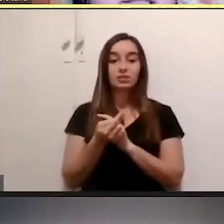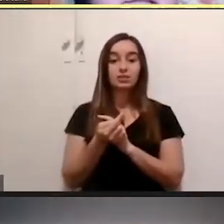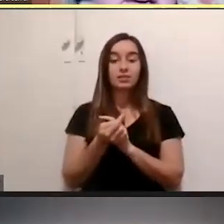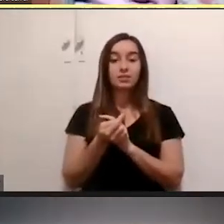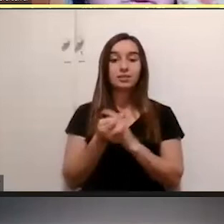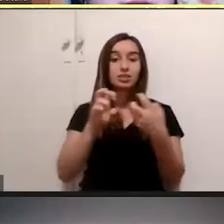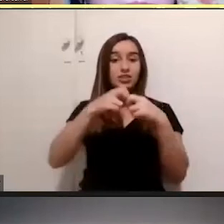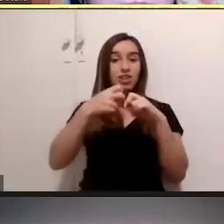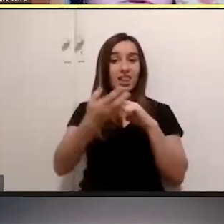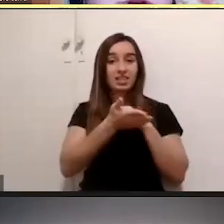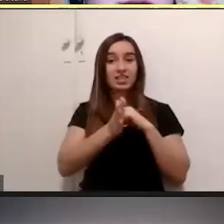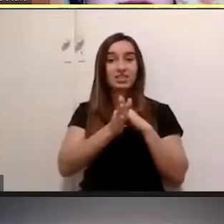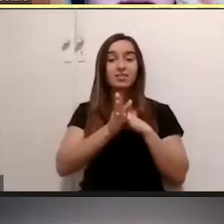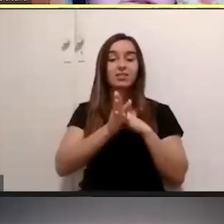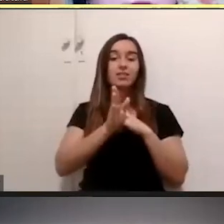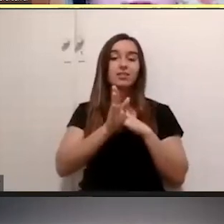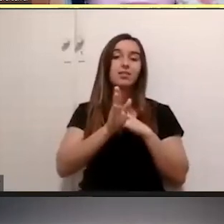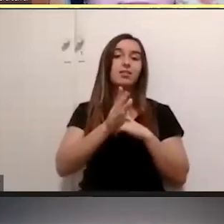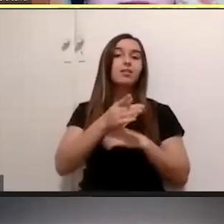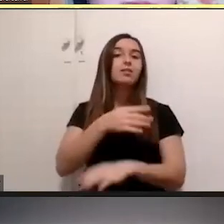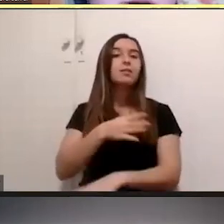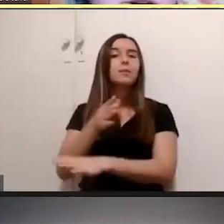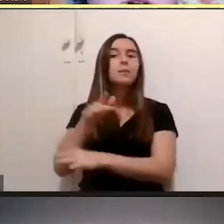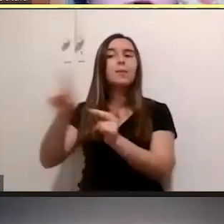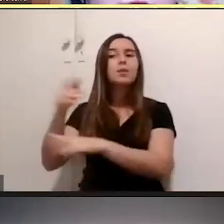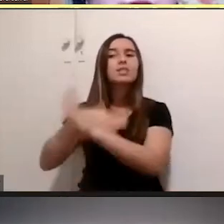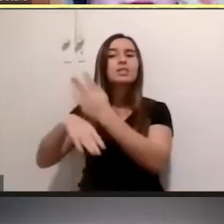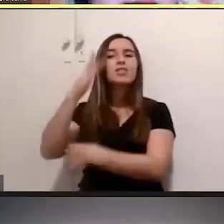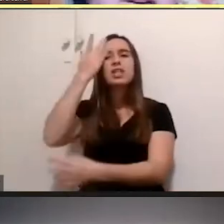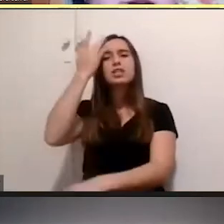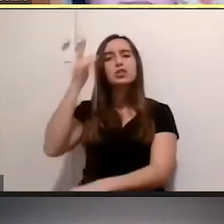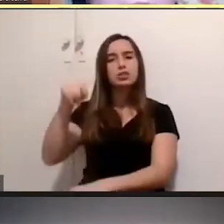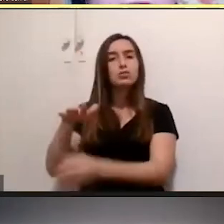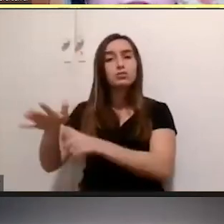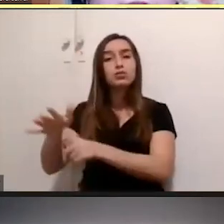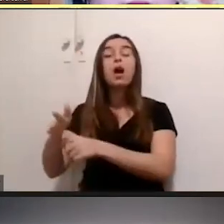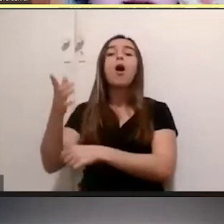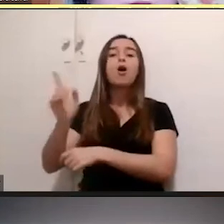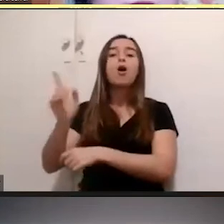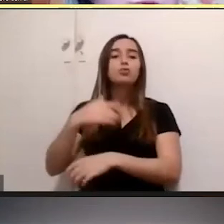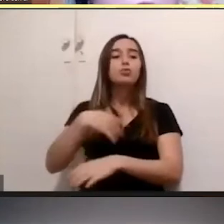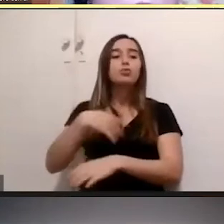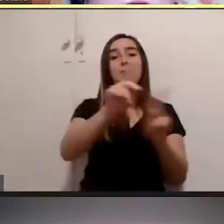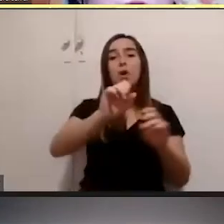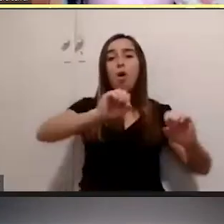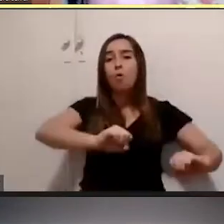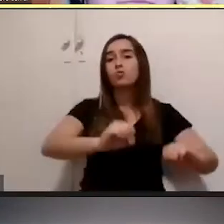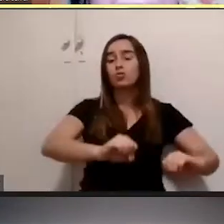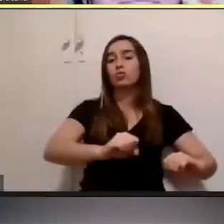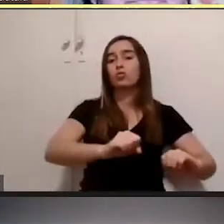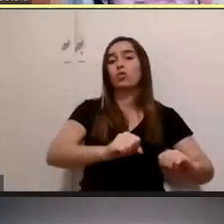not only people with intellectual disabilities, but also the elderly population and other marginal groups.